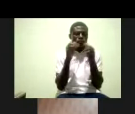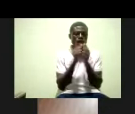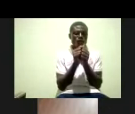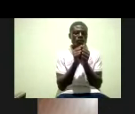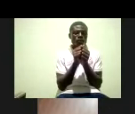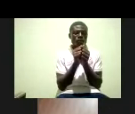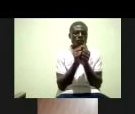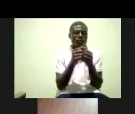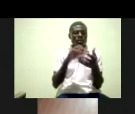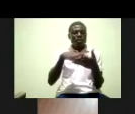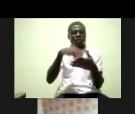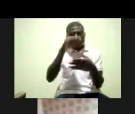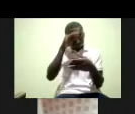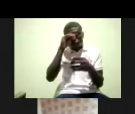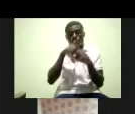learning differences.